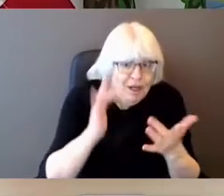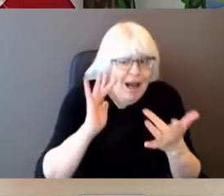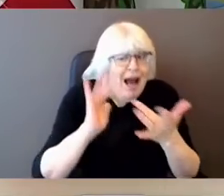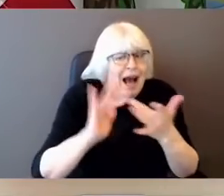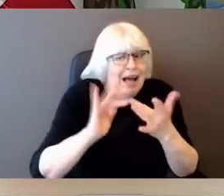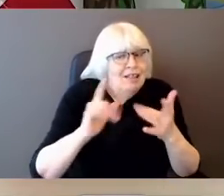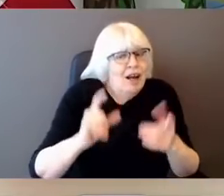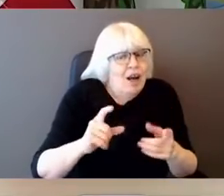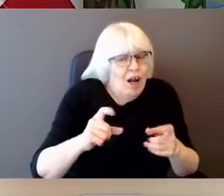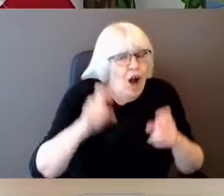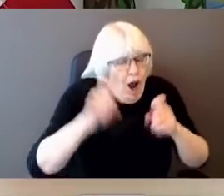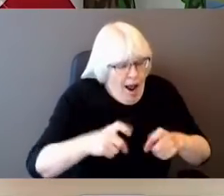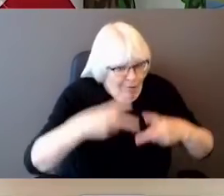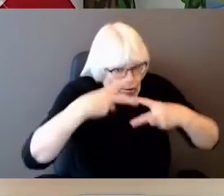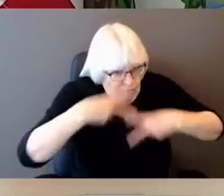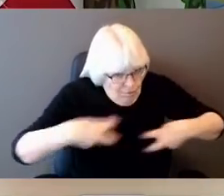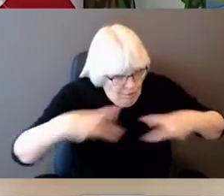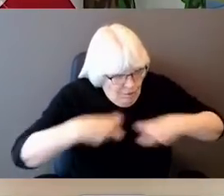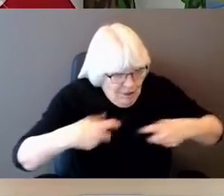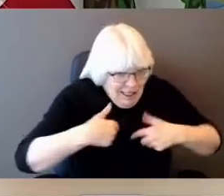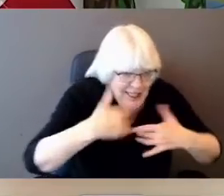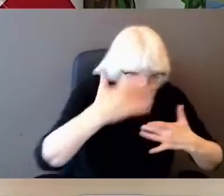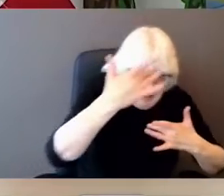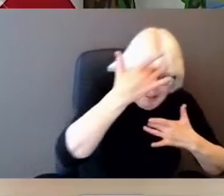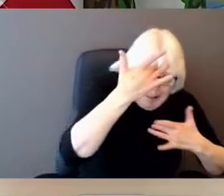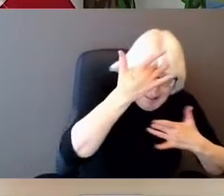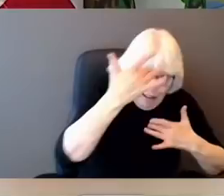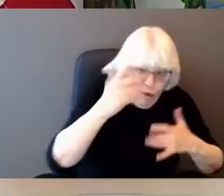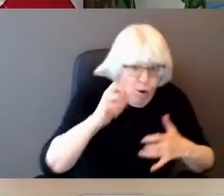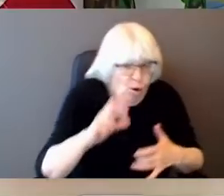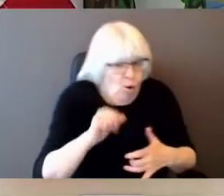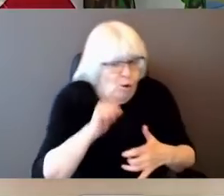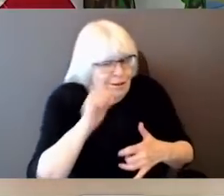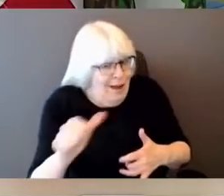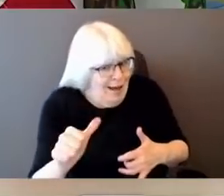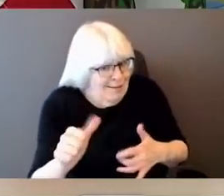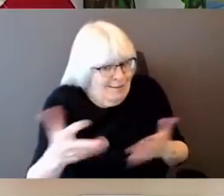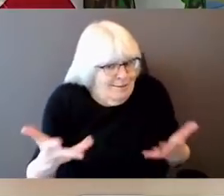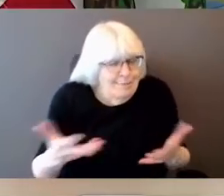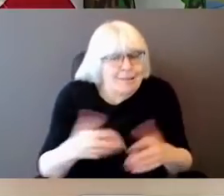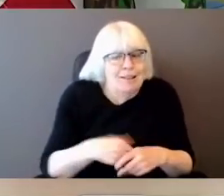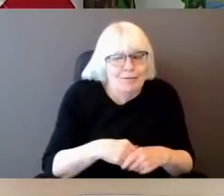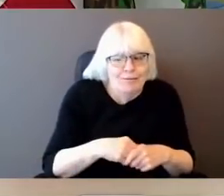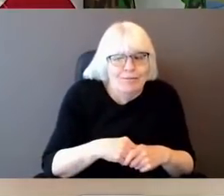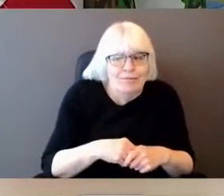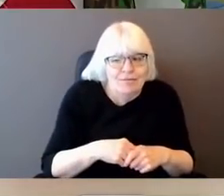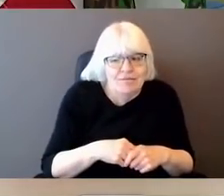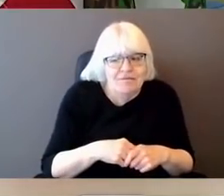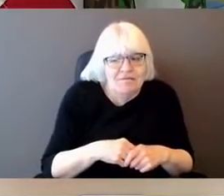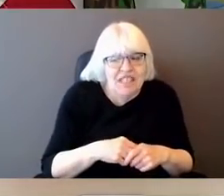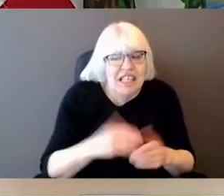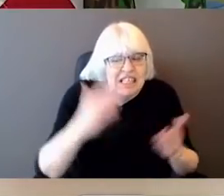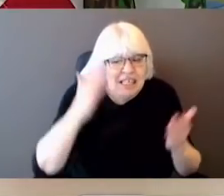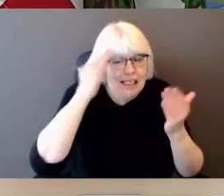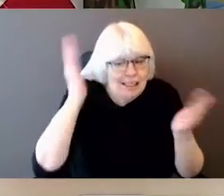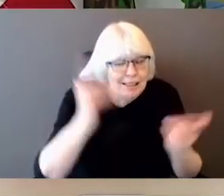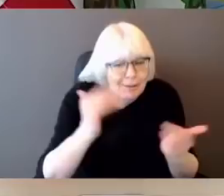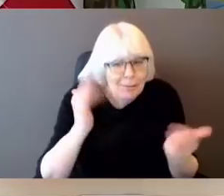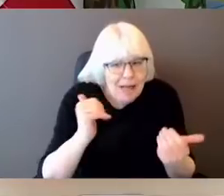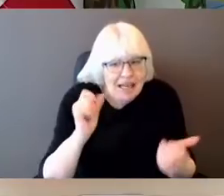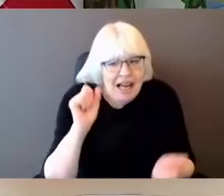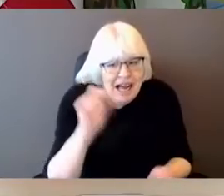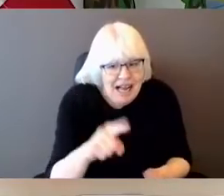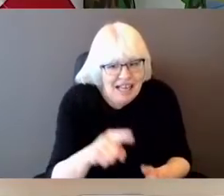get, if you get sick, a symptom. Follow-up. So about the isolation, you said there was different isolation